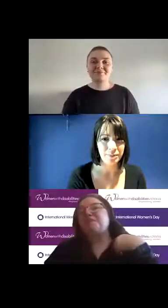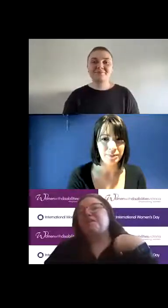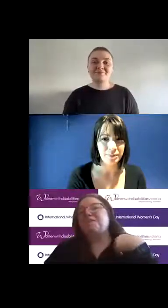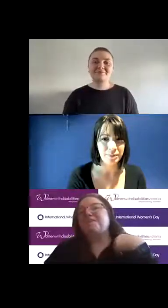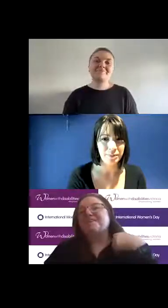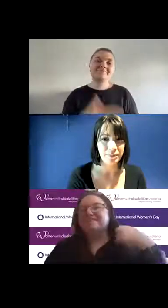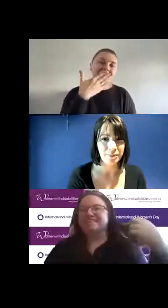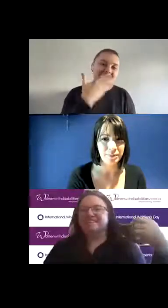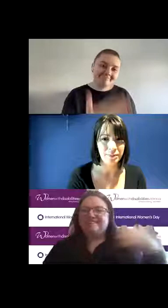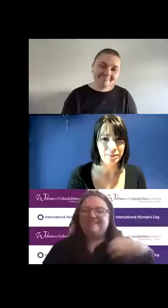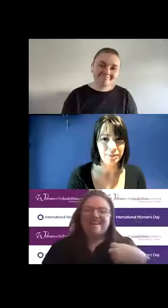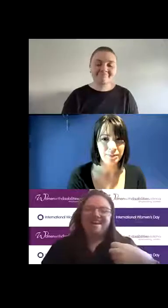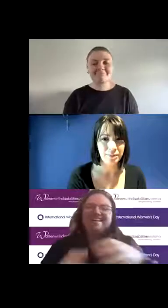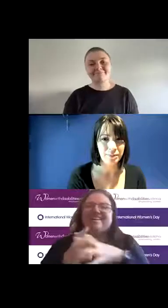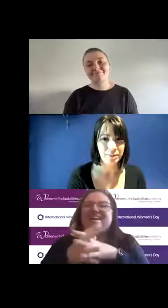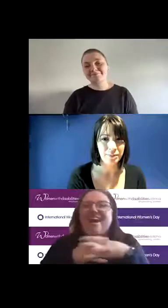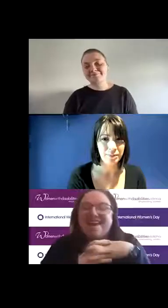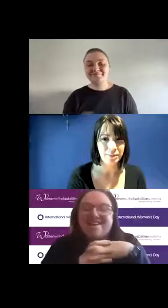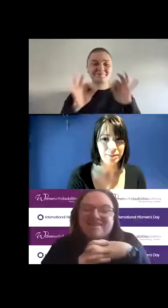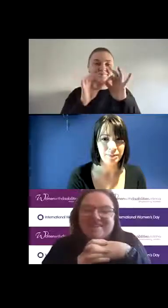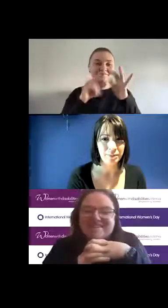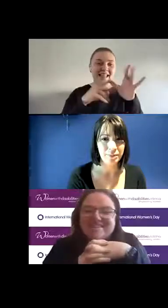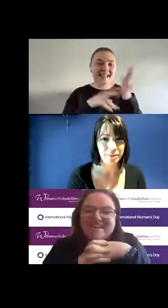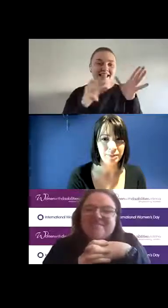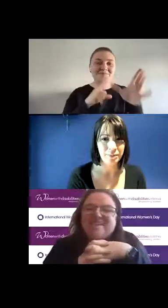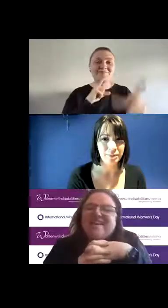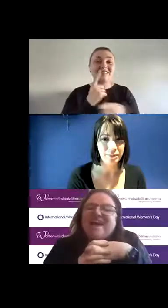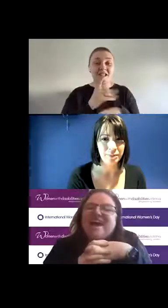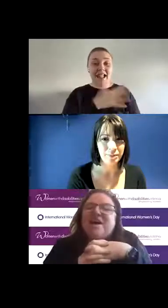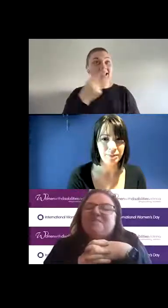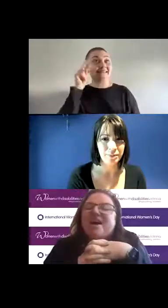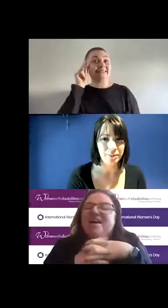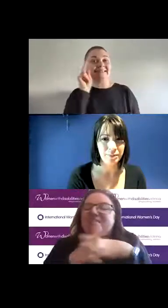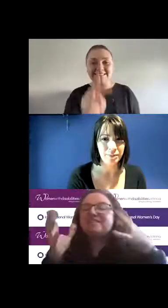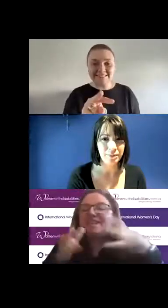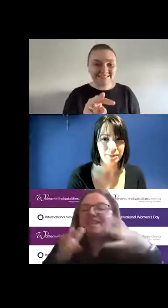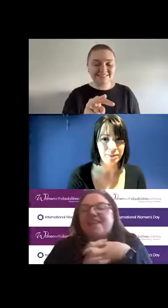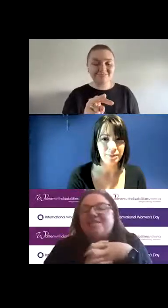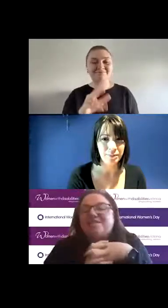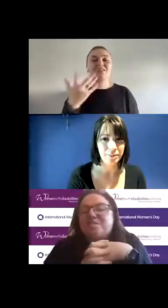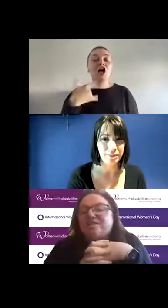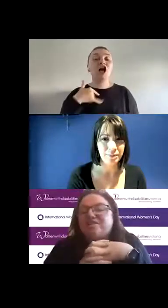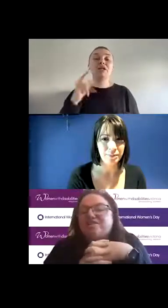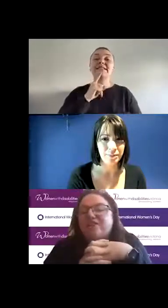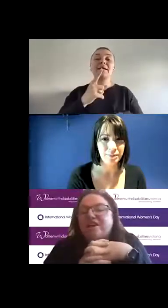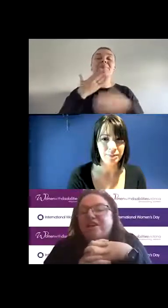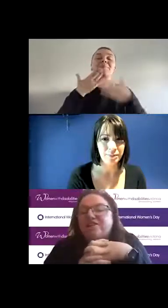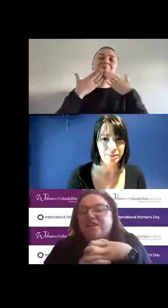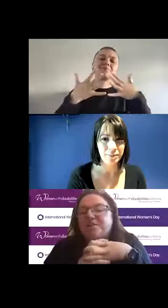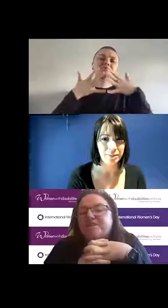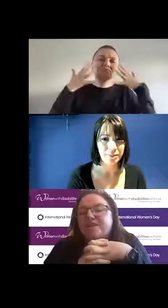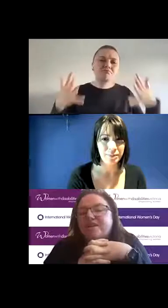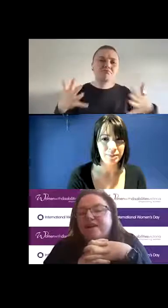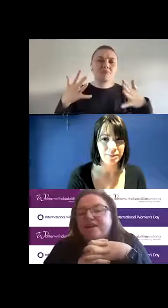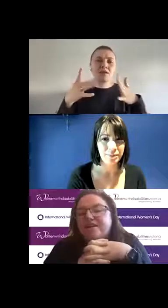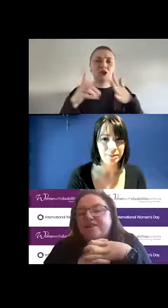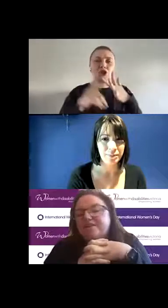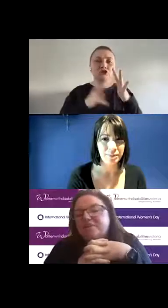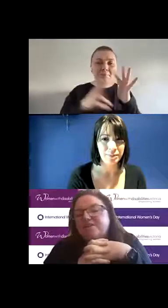Thank you very much. I had not noticed that. I was just saying thanks so much to Jen and